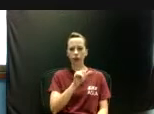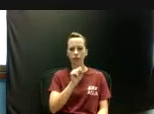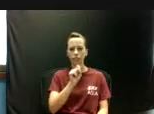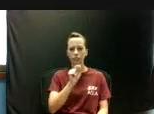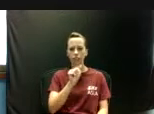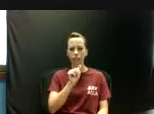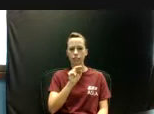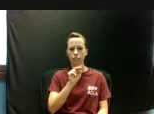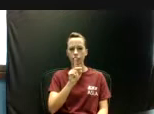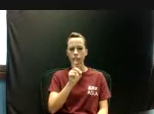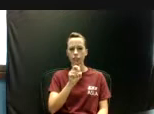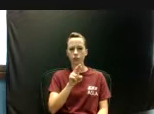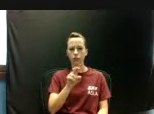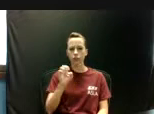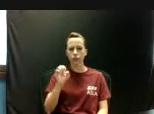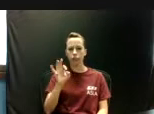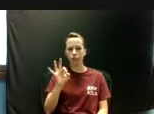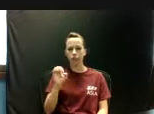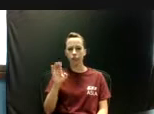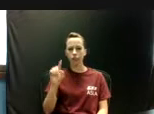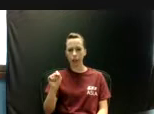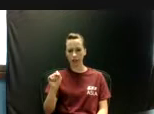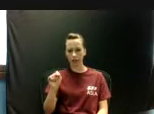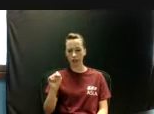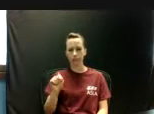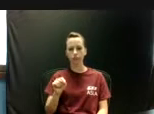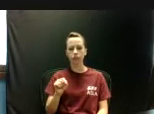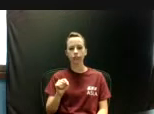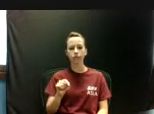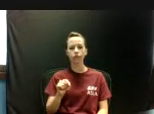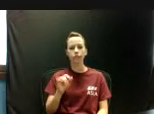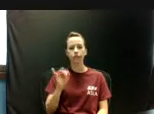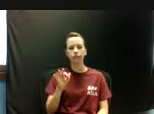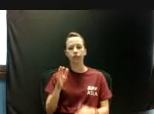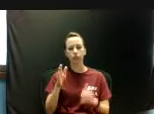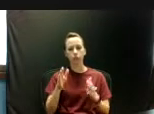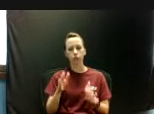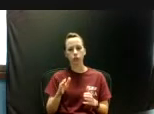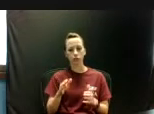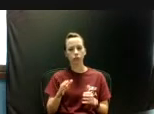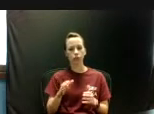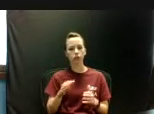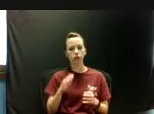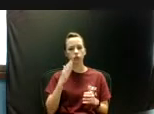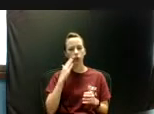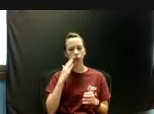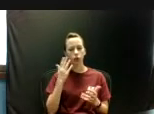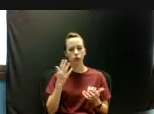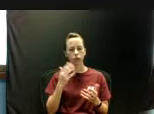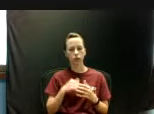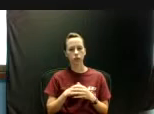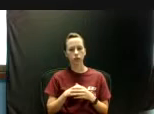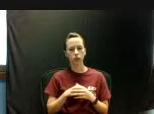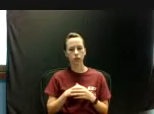others discourages an individual from intervening in an emergency situation against a bully or during an assault or other crime.